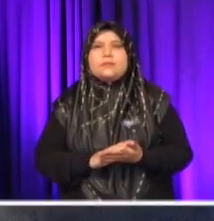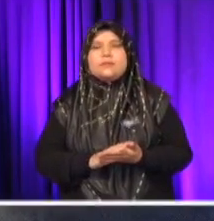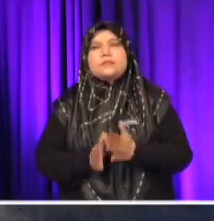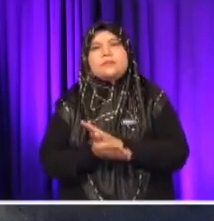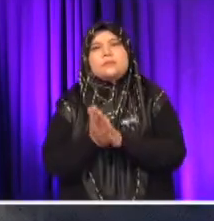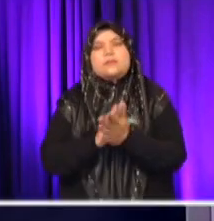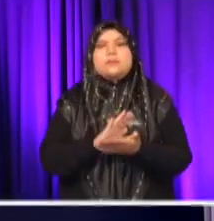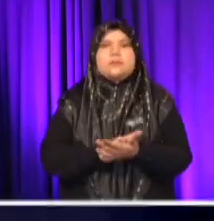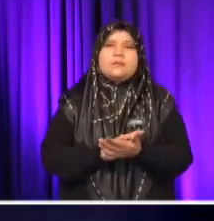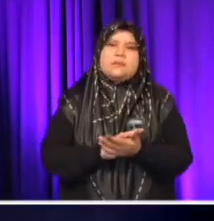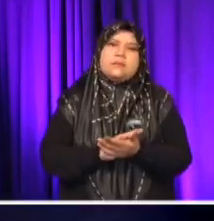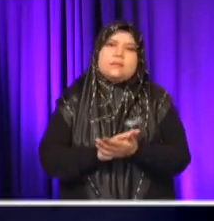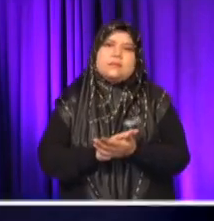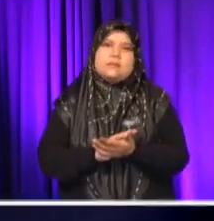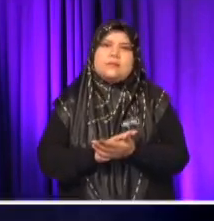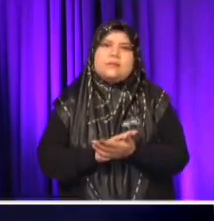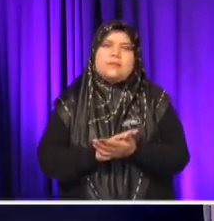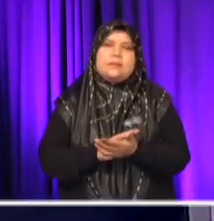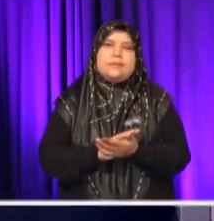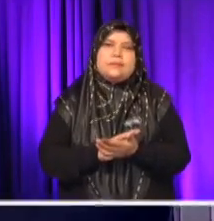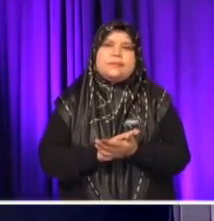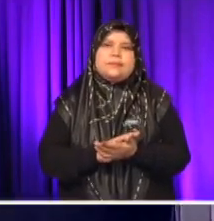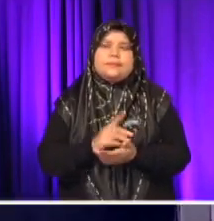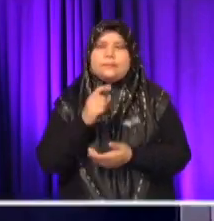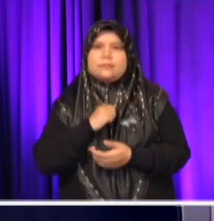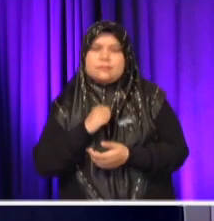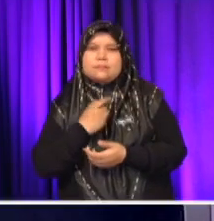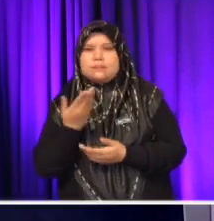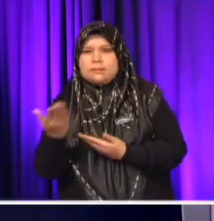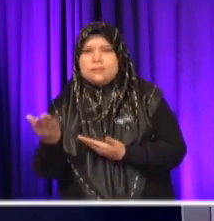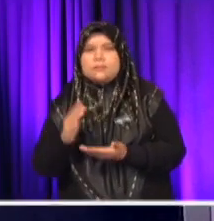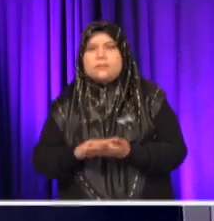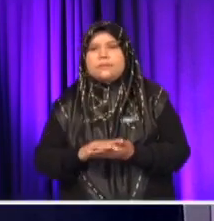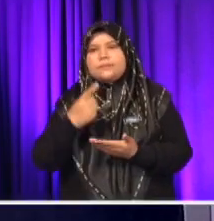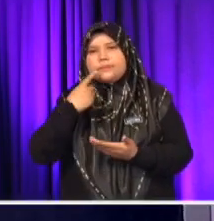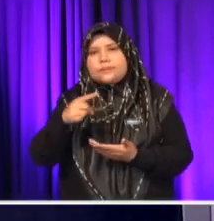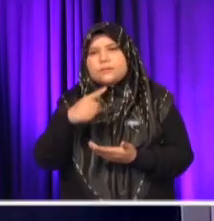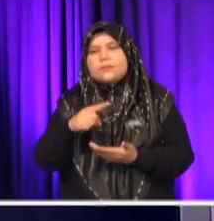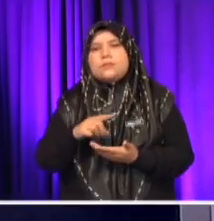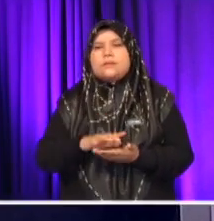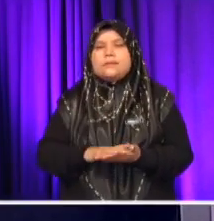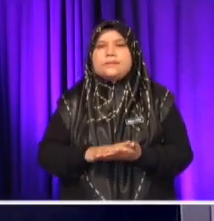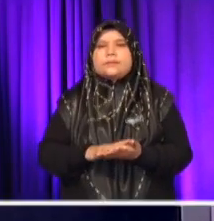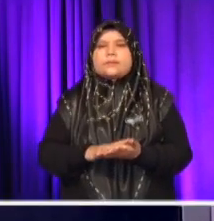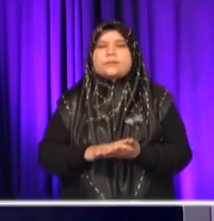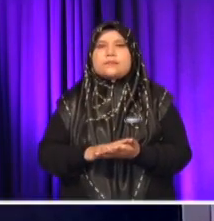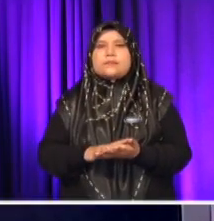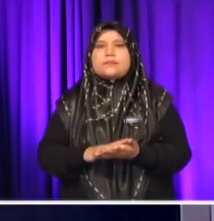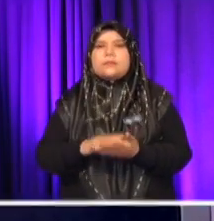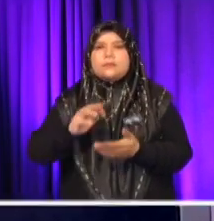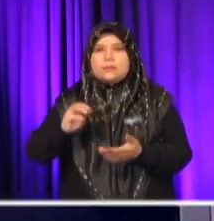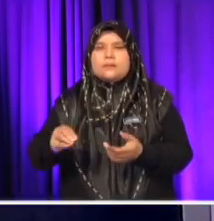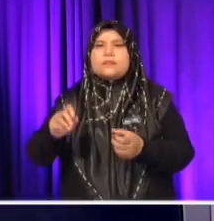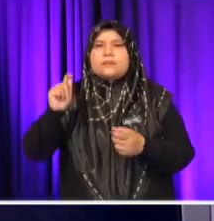So sure. This is one important tip. I think what's important for the candidates is they have